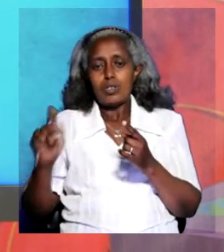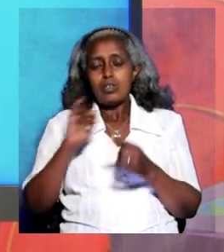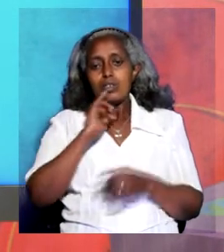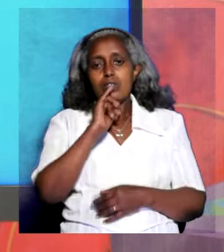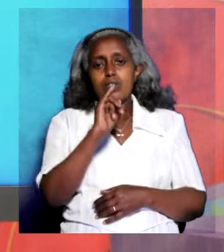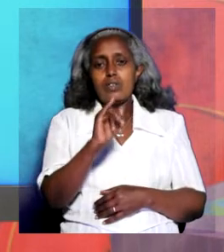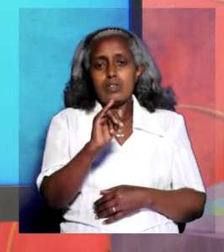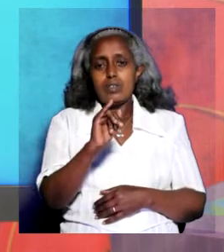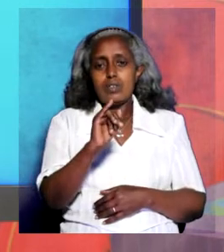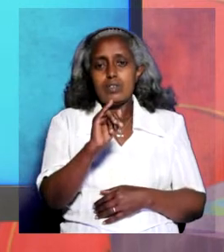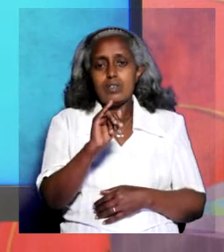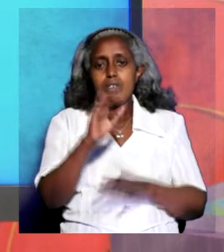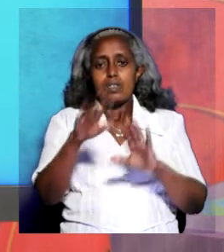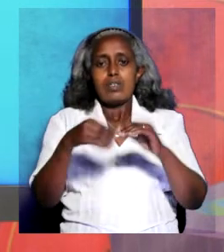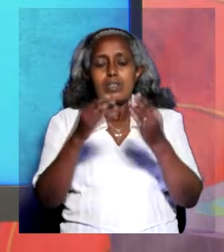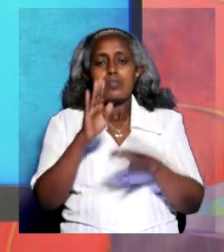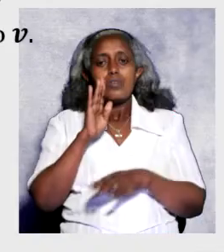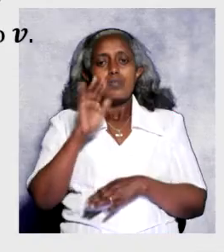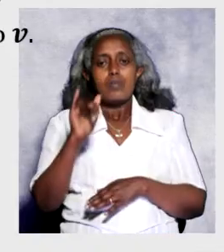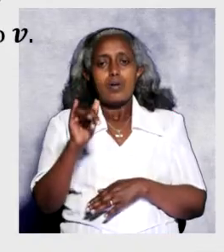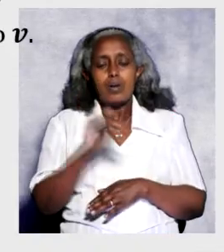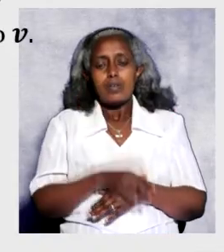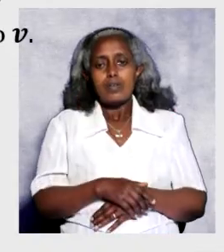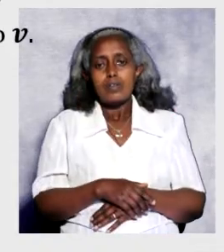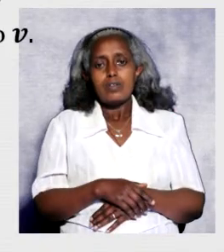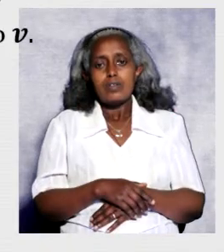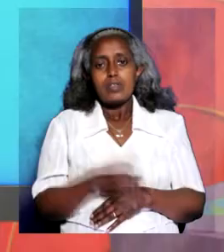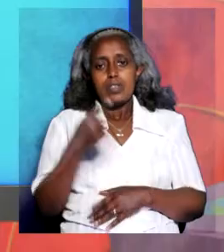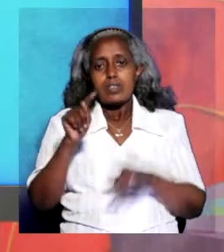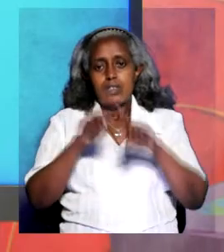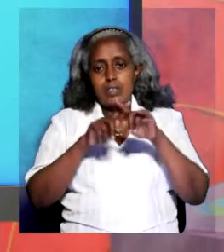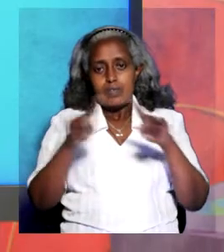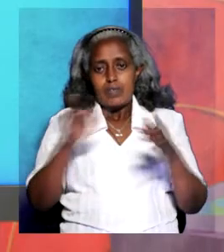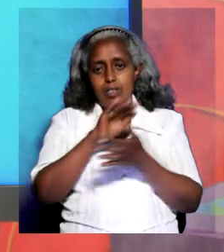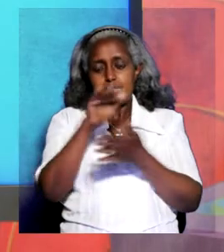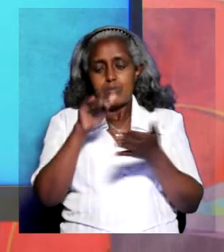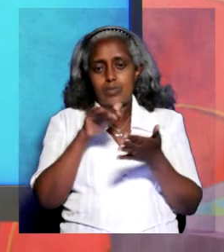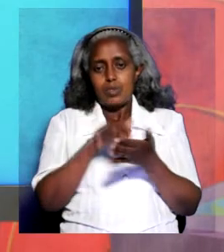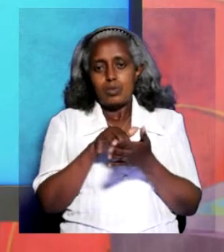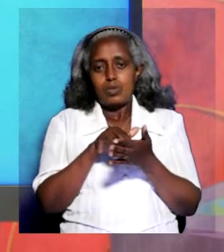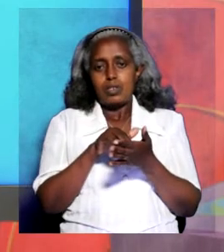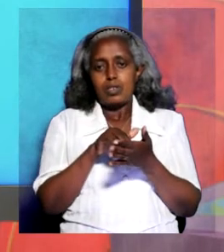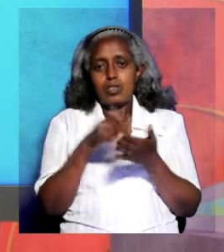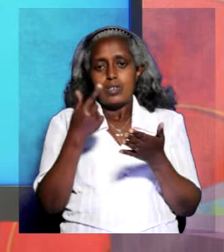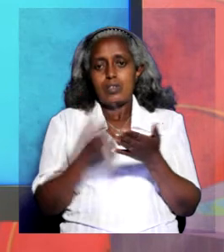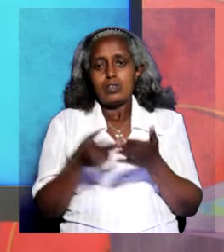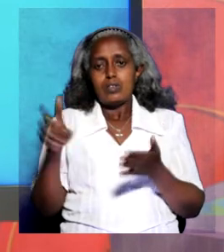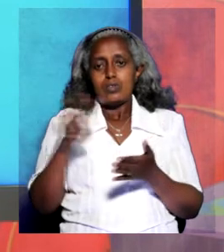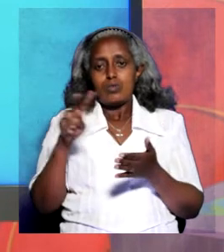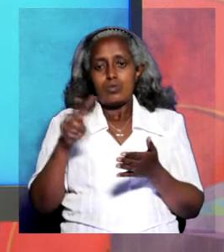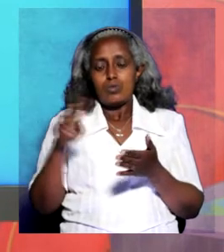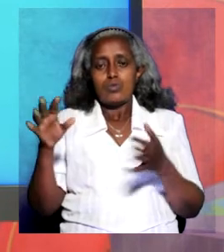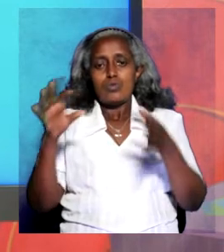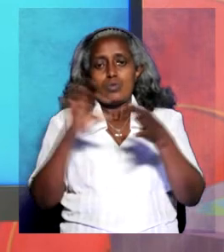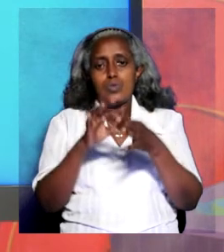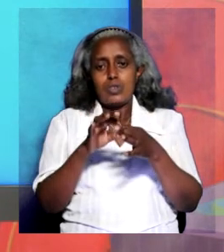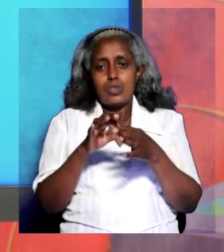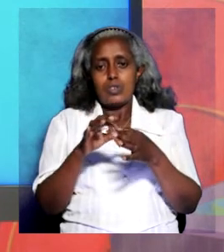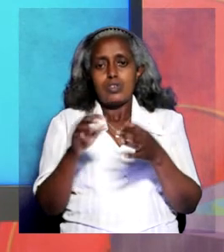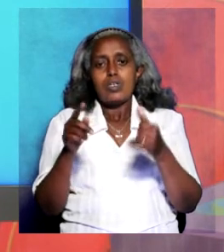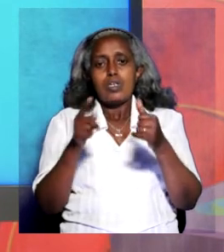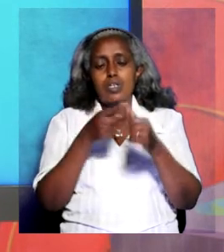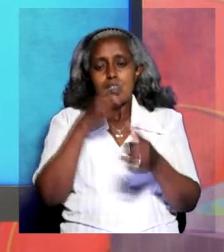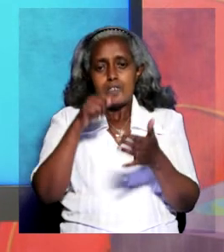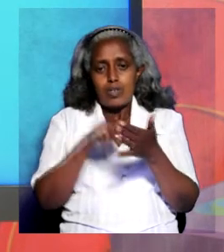is given by the difference between these two coordinates. Initial point